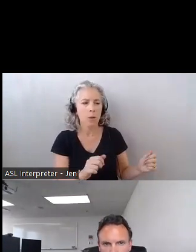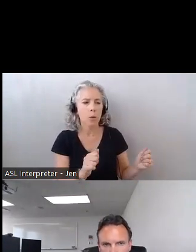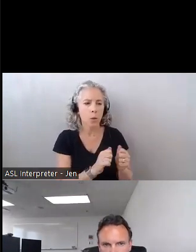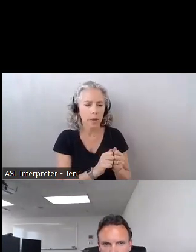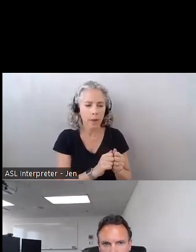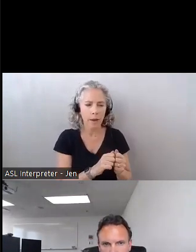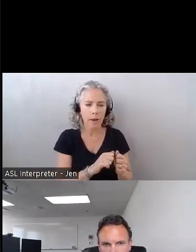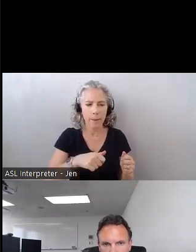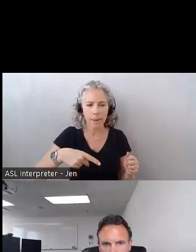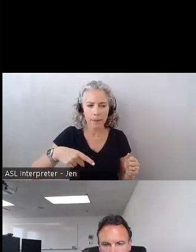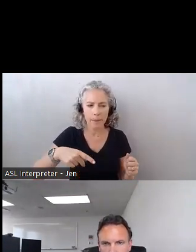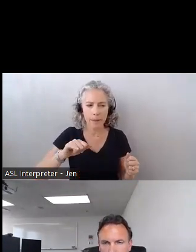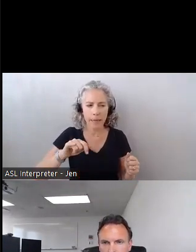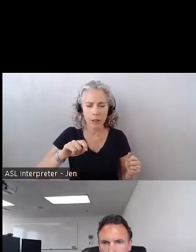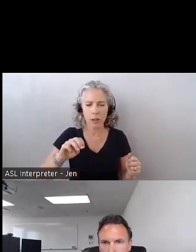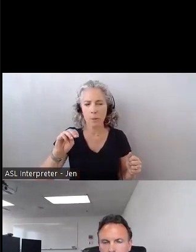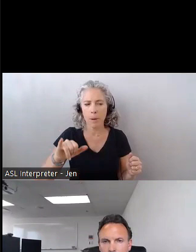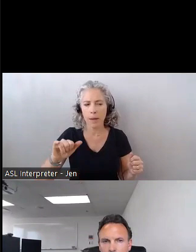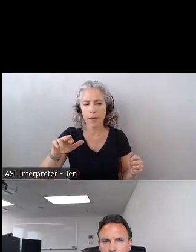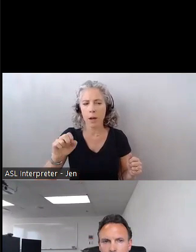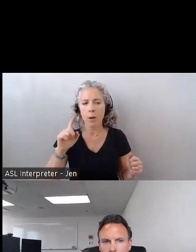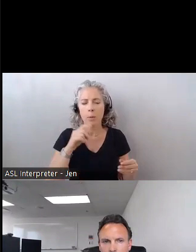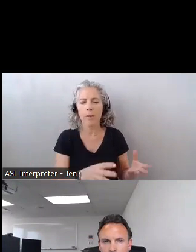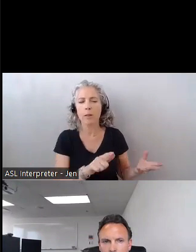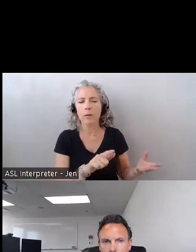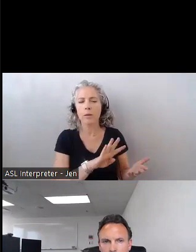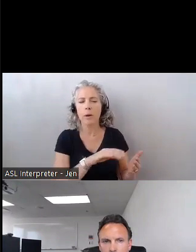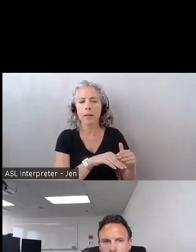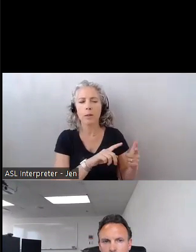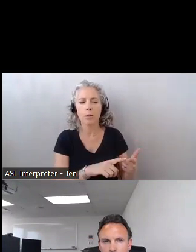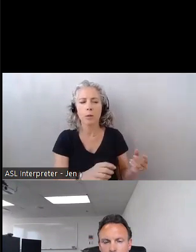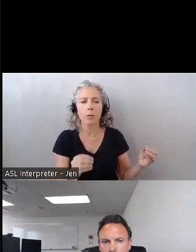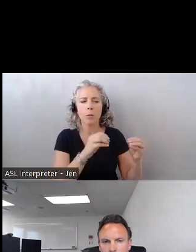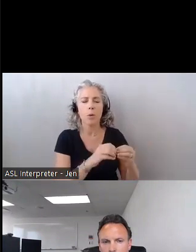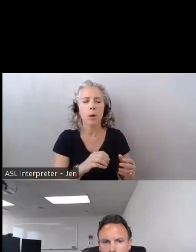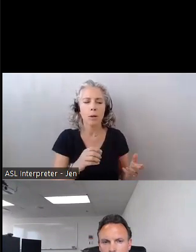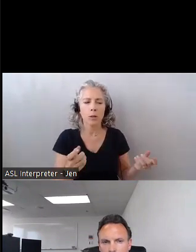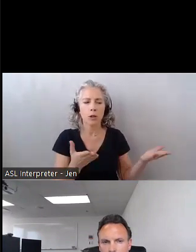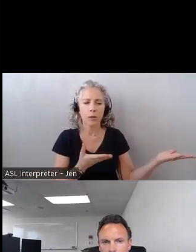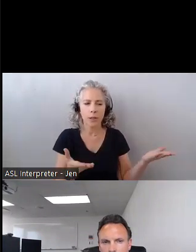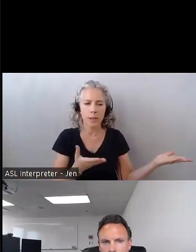24 access for additional crisis management services and access to the general outpatient